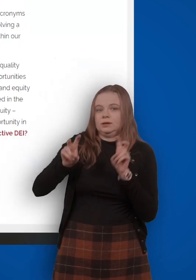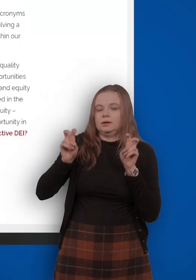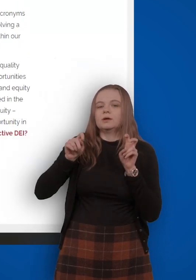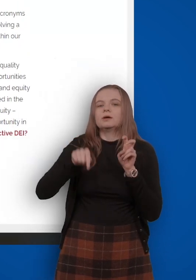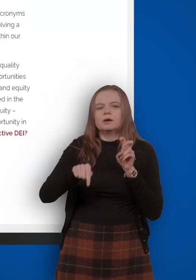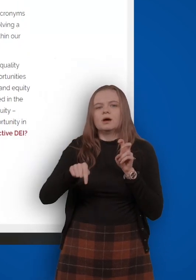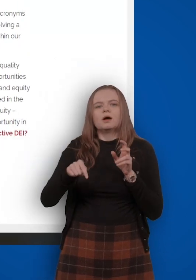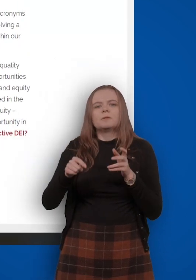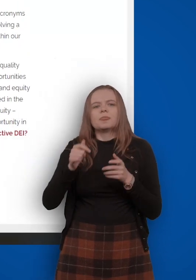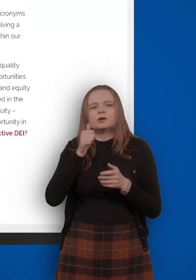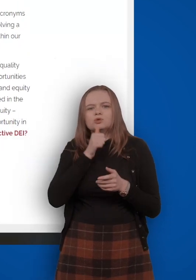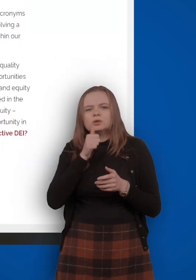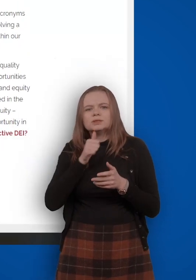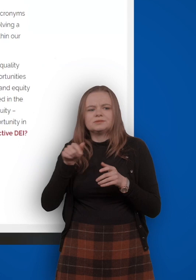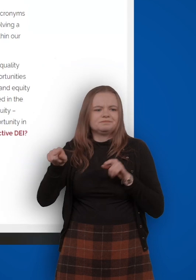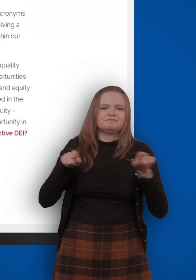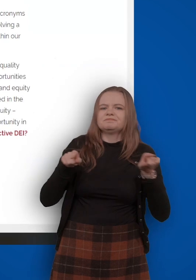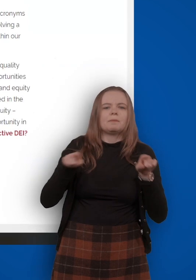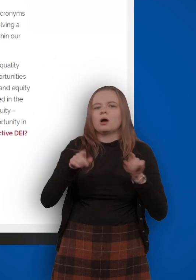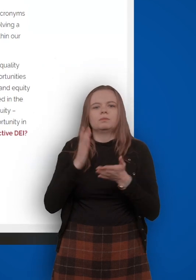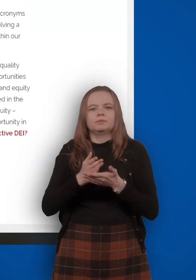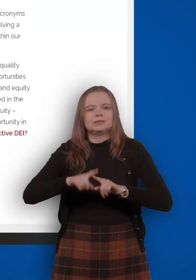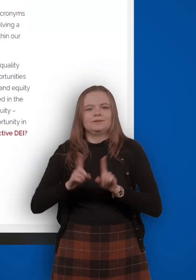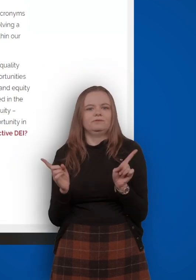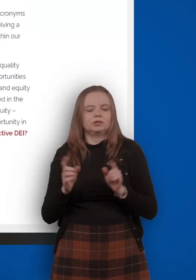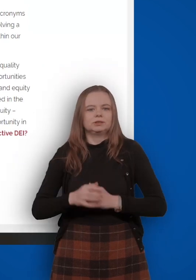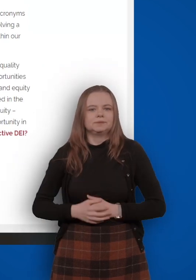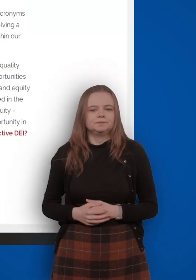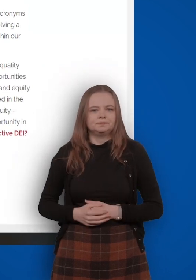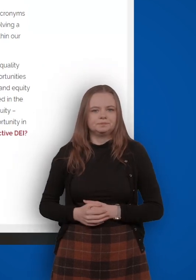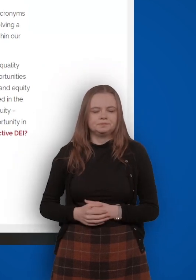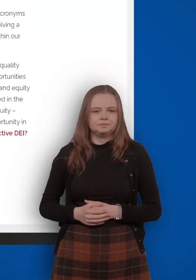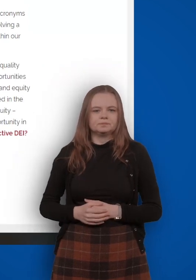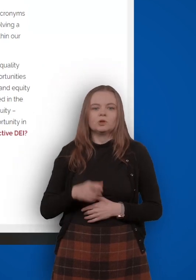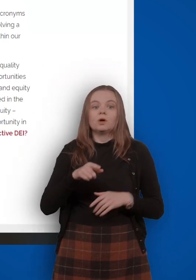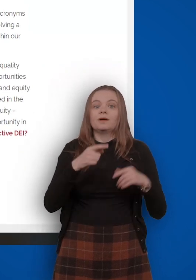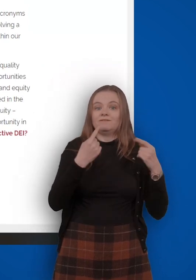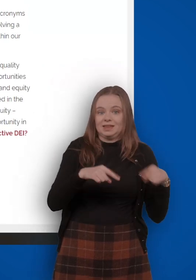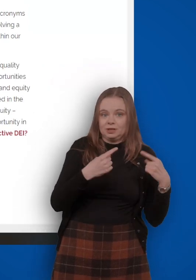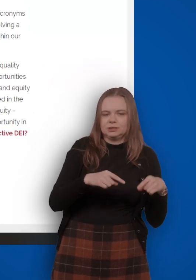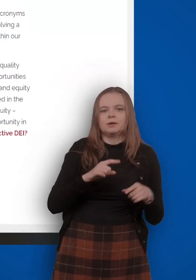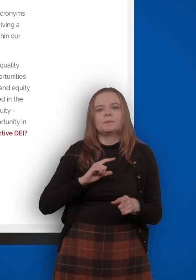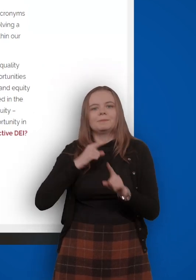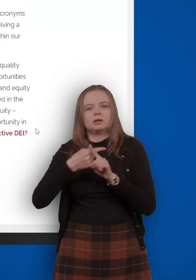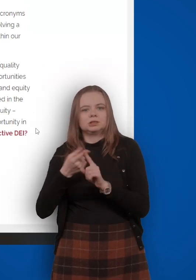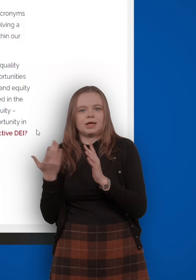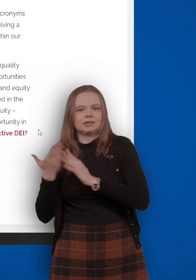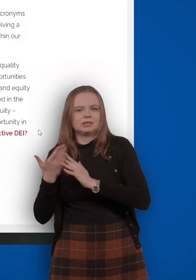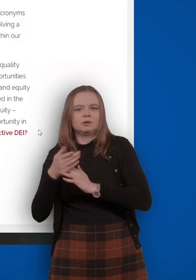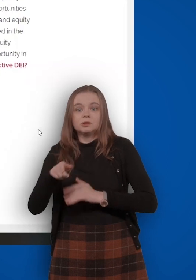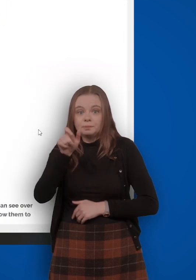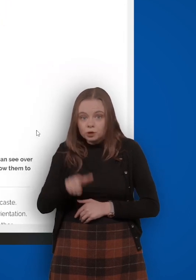used interchangeably, but they're not the same as I just described, and that it's about the availability as well as the accessibility of the